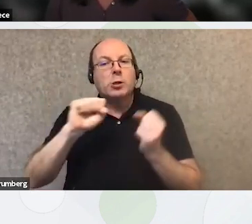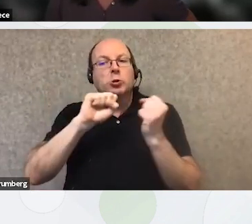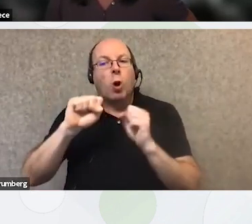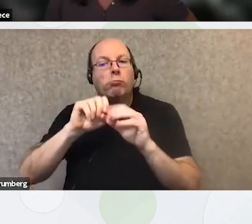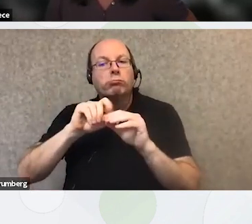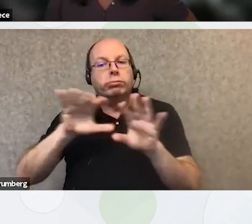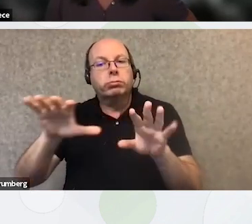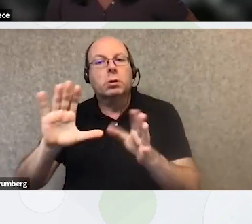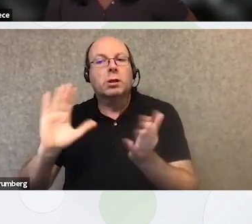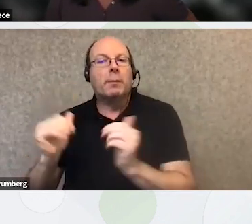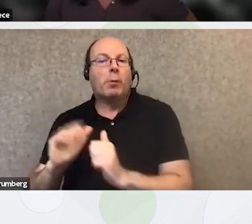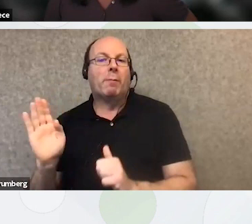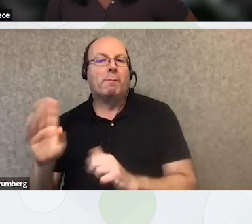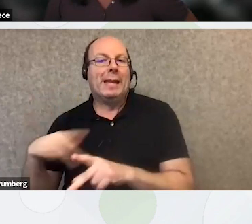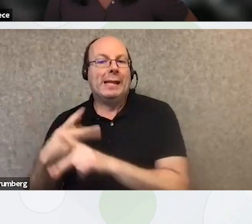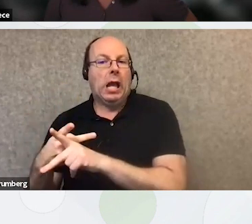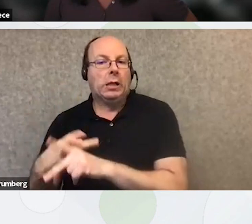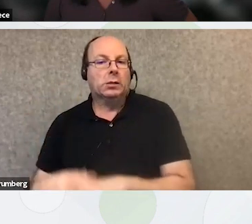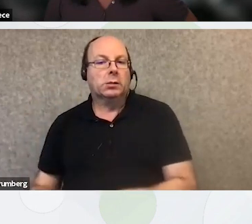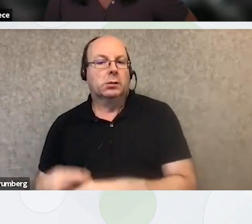subtypes.